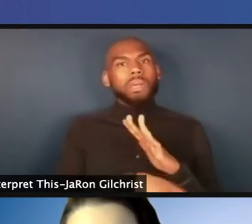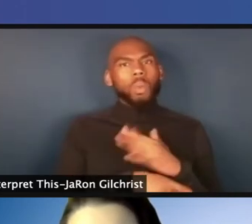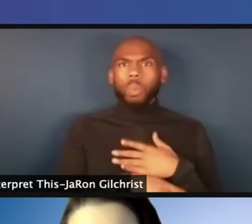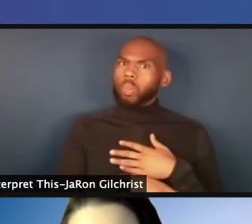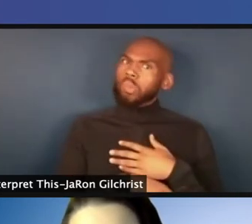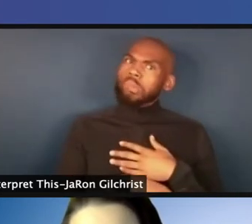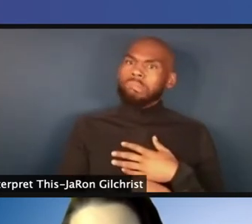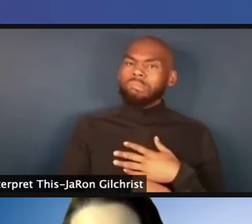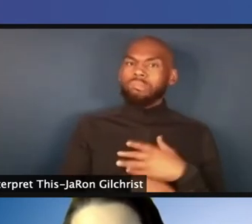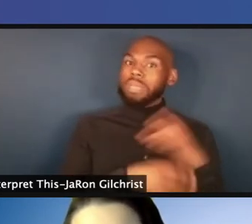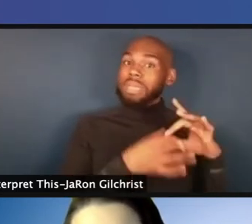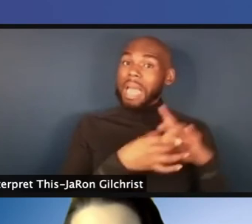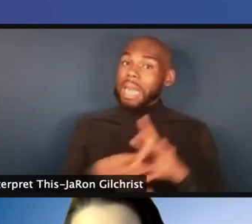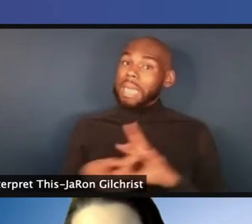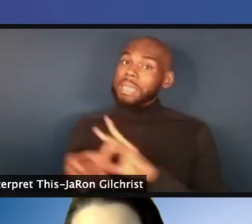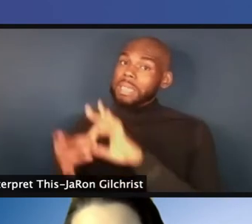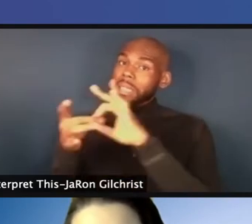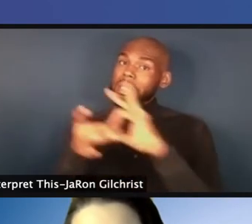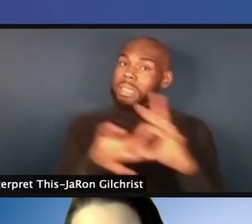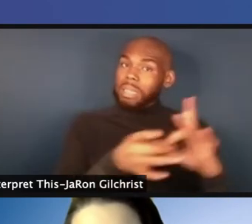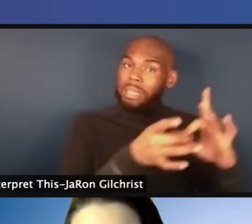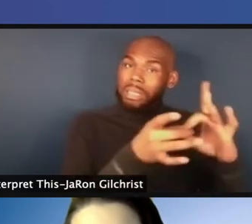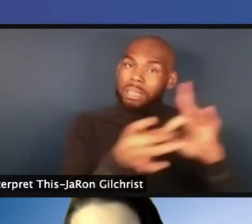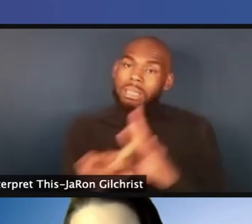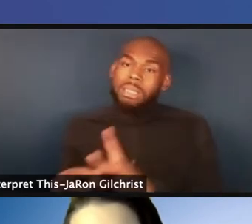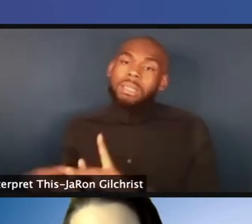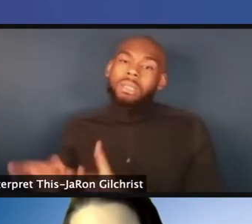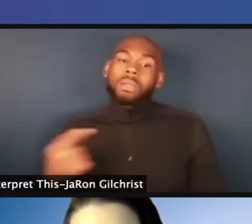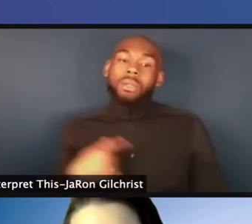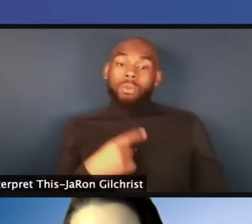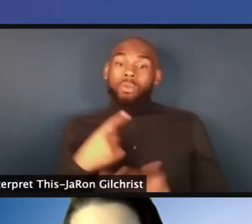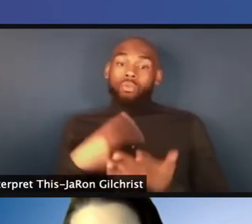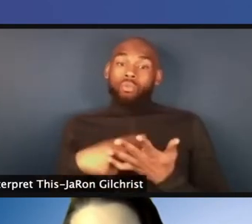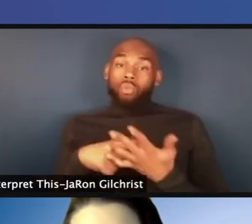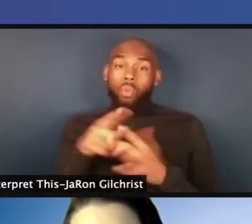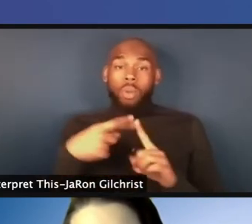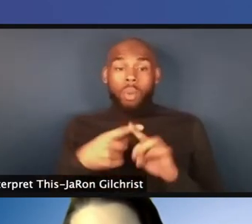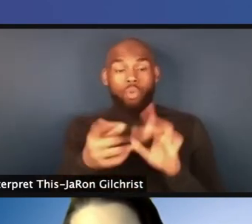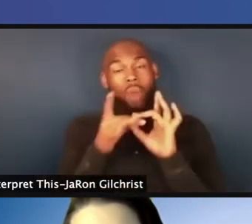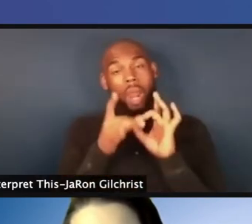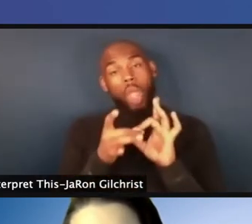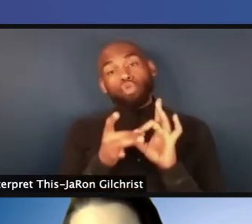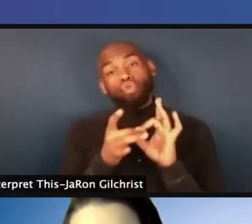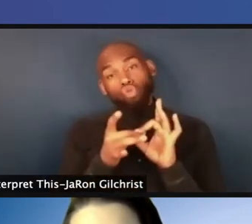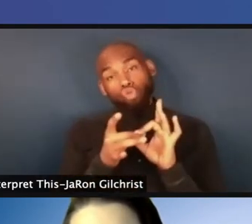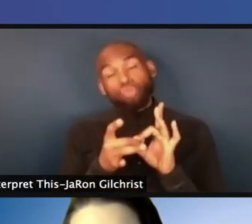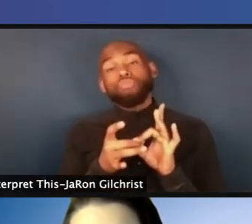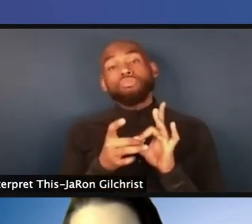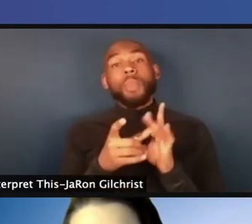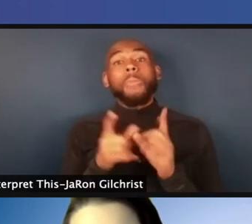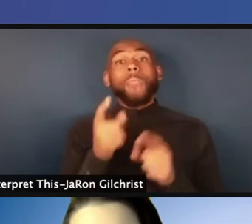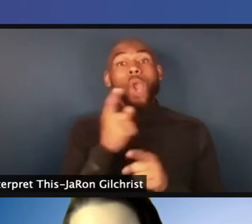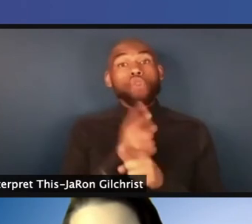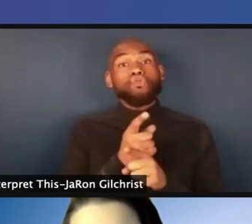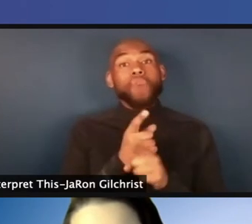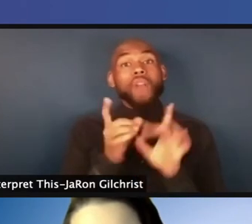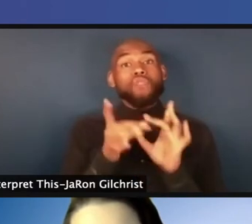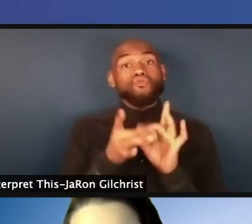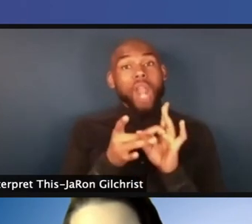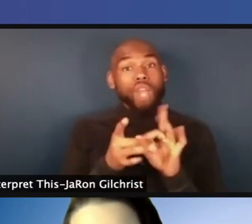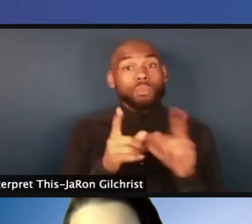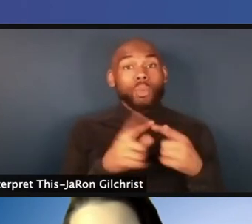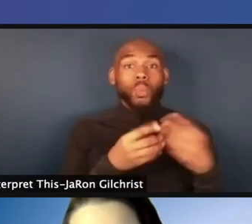it's all very connected. And so, you know, we've talked a lot about being in relationship with and right relationship to land and